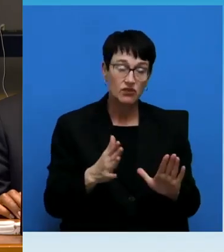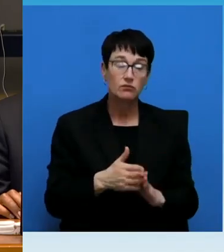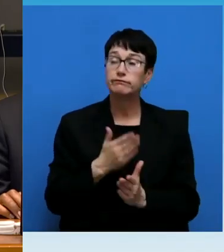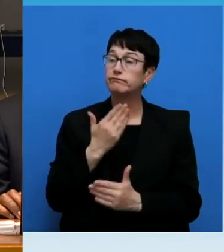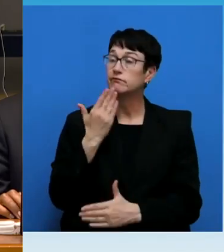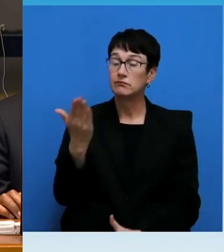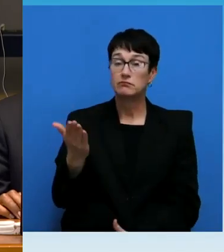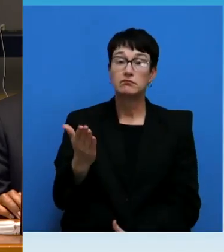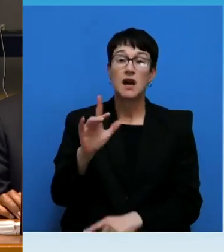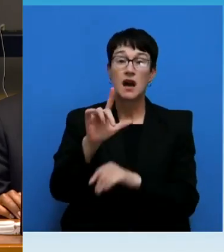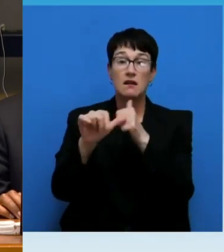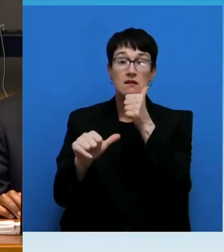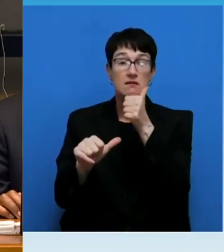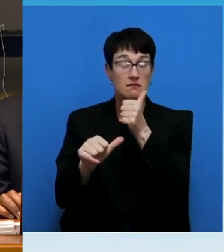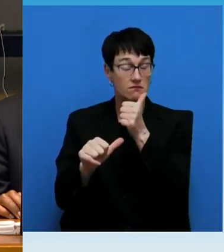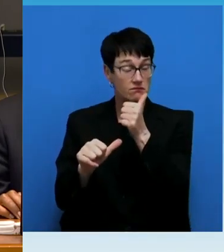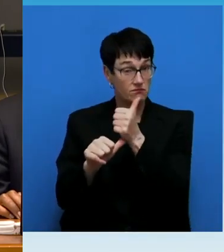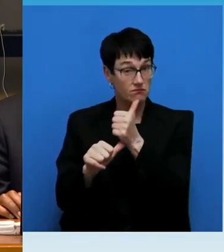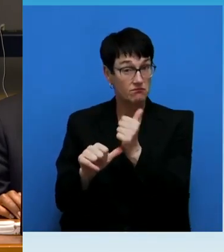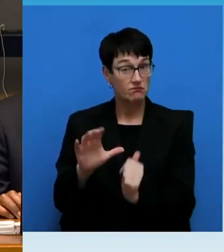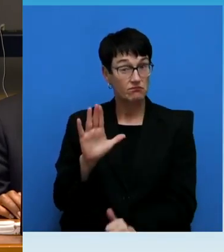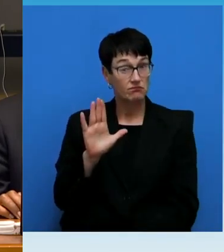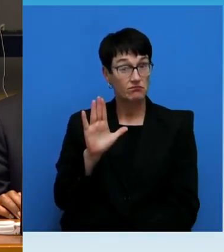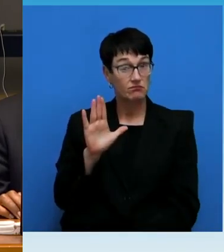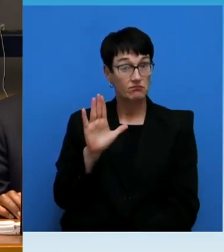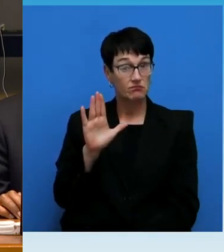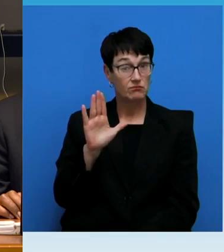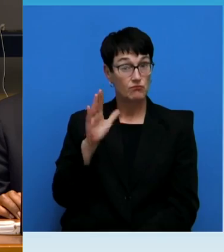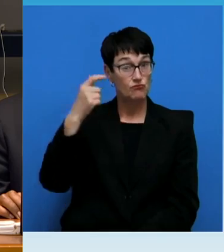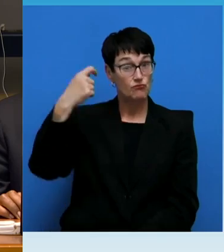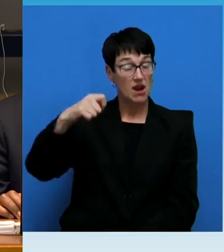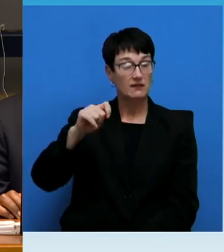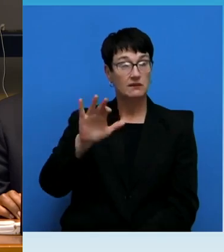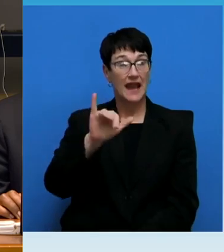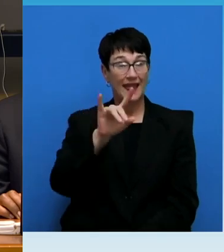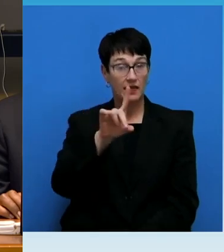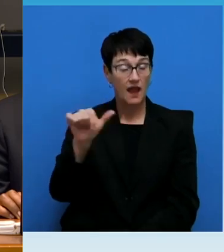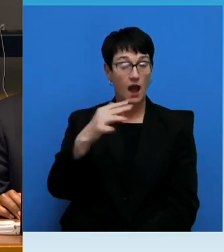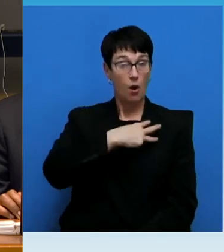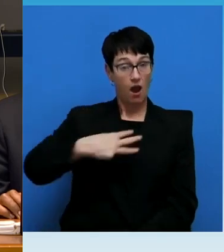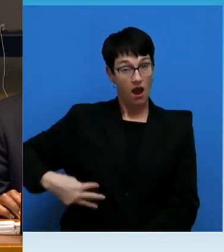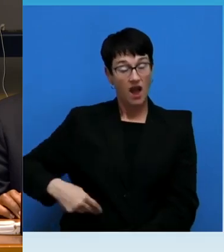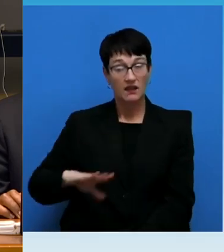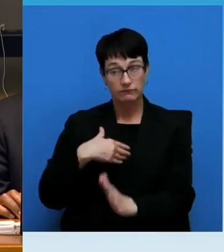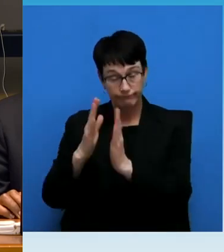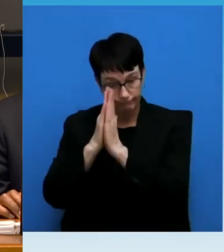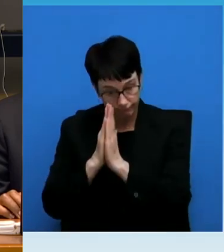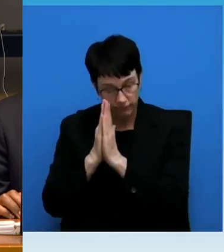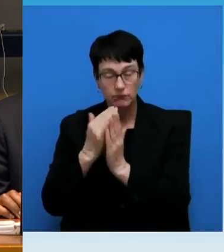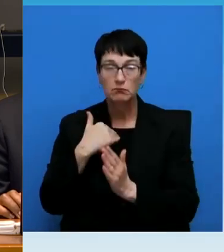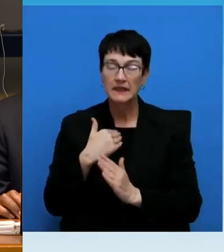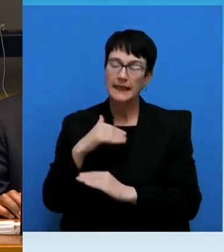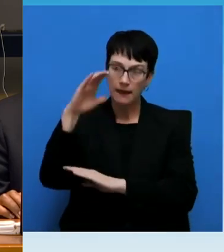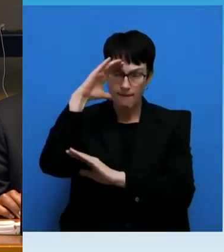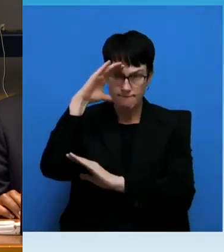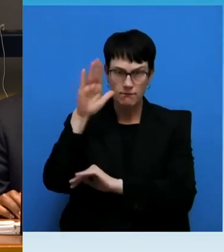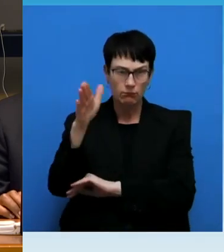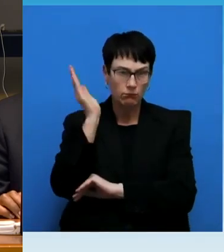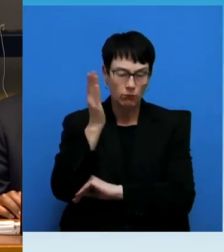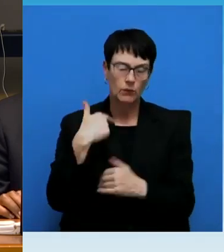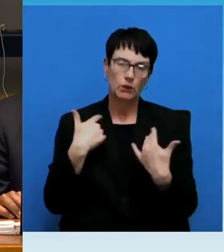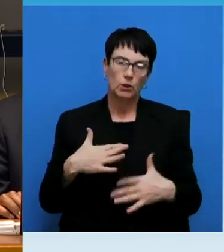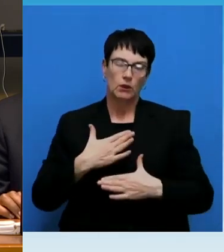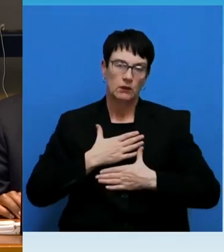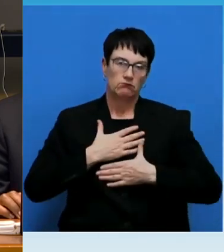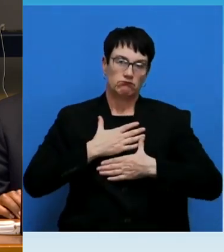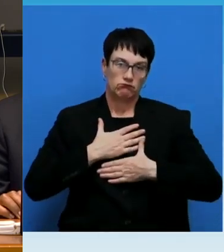absolutely heartwarming to listen to you too. Member of the Diplomatic Corps, my esteemed colleagues, Marta Elena Lopez, it's